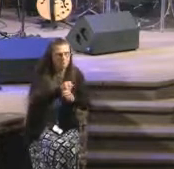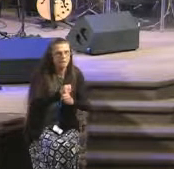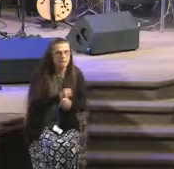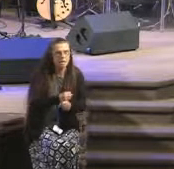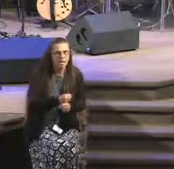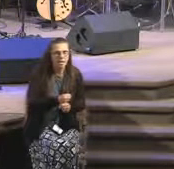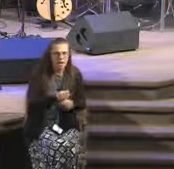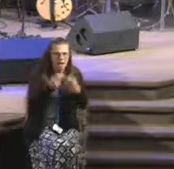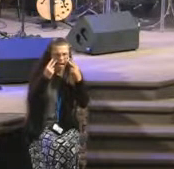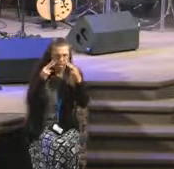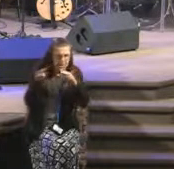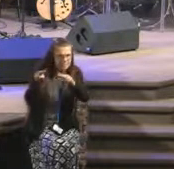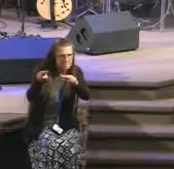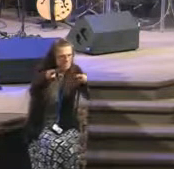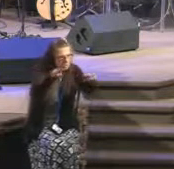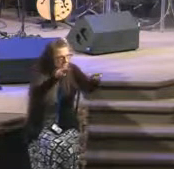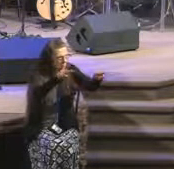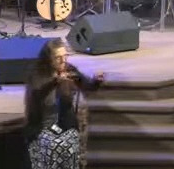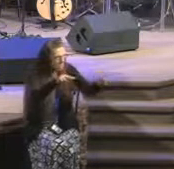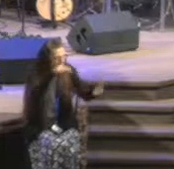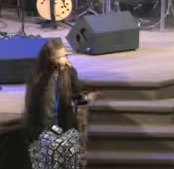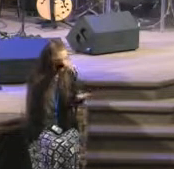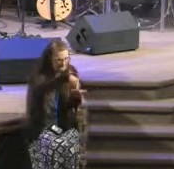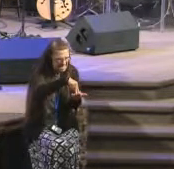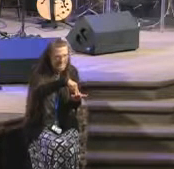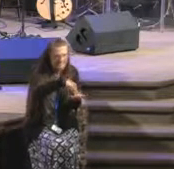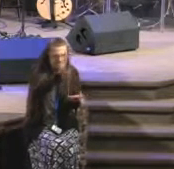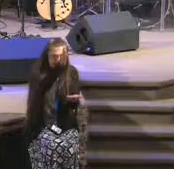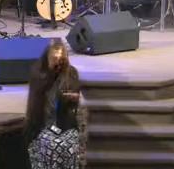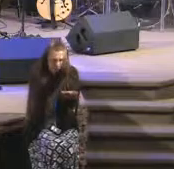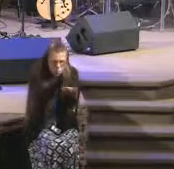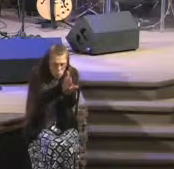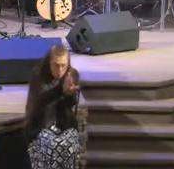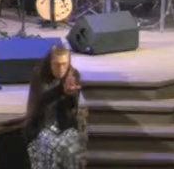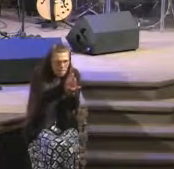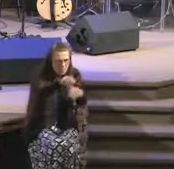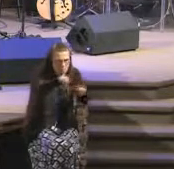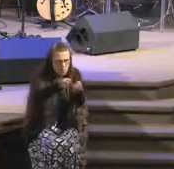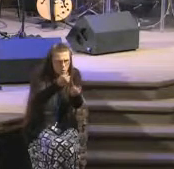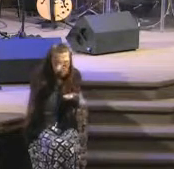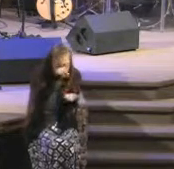And I searched for someone to stand in that gap of the wall, that broken spot